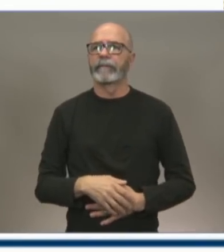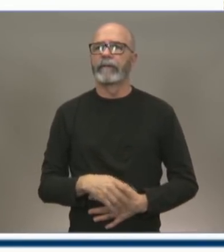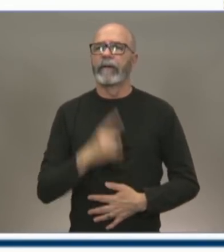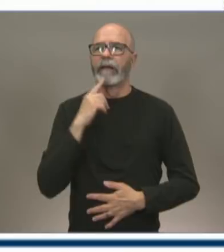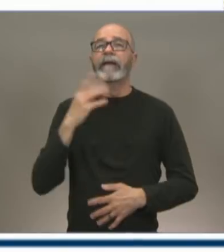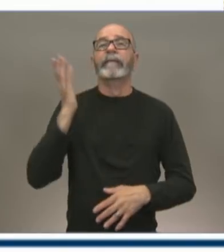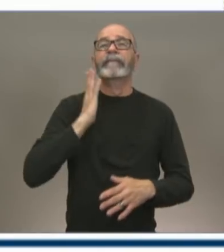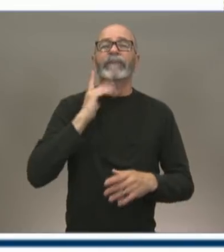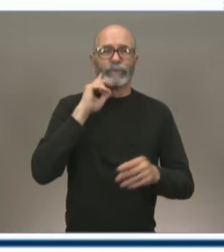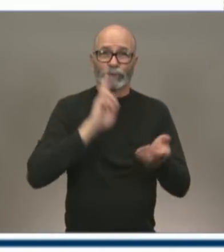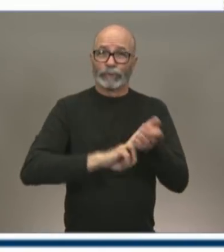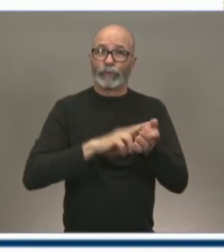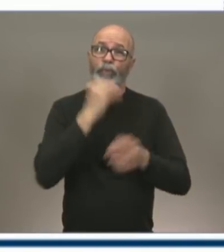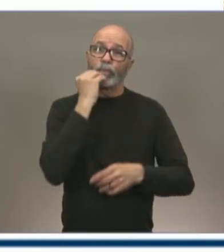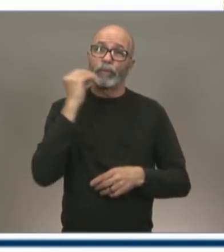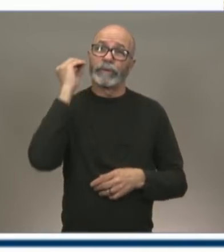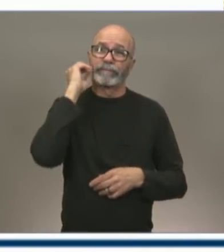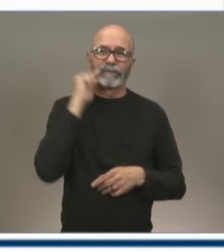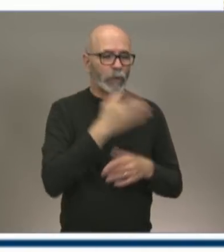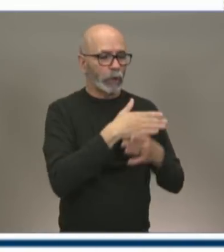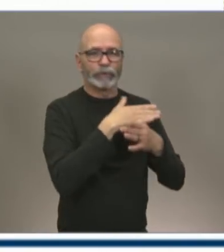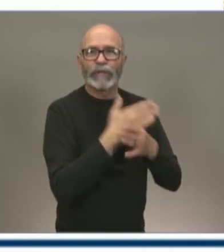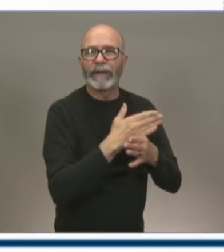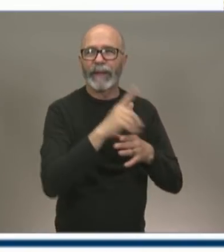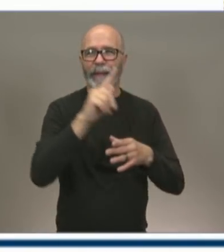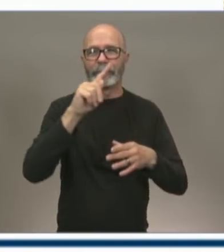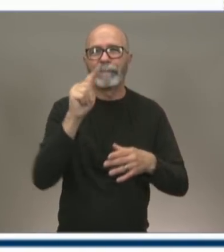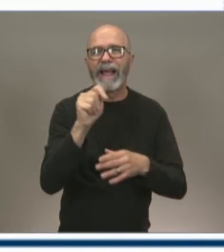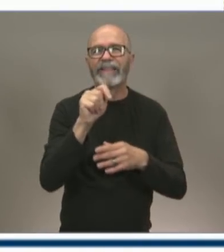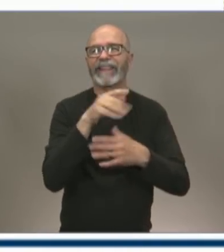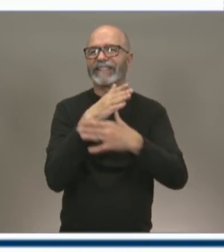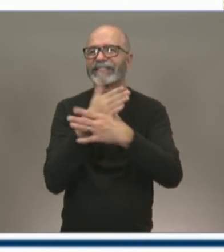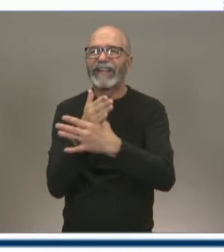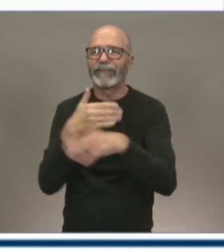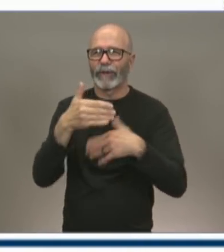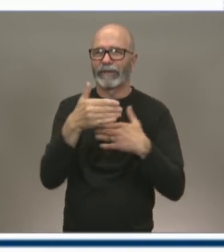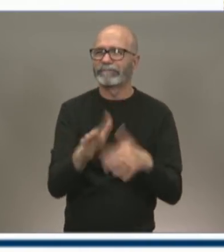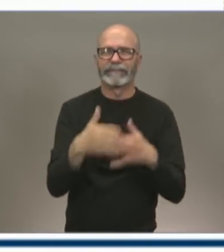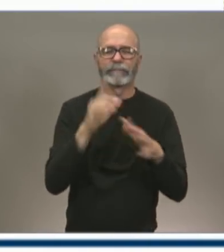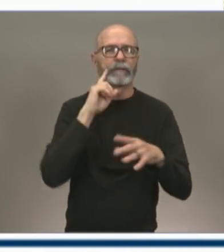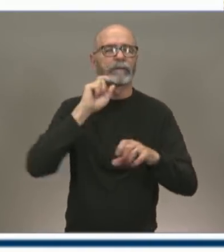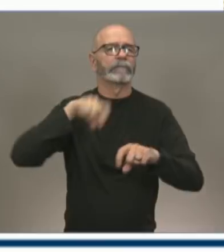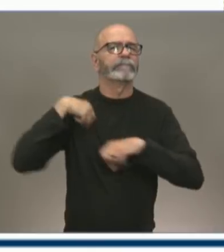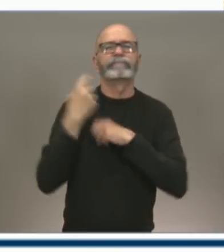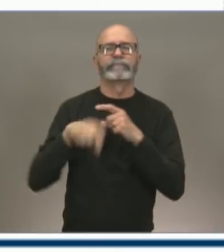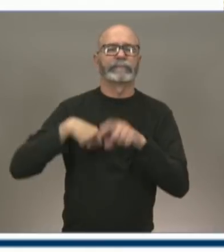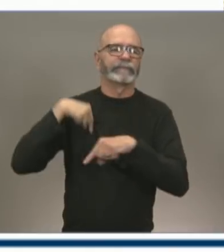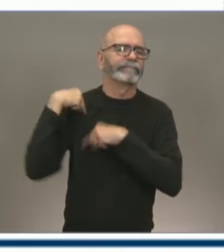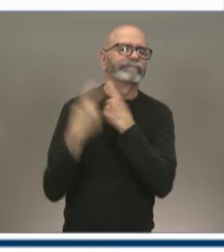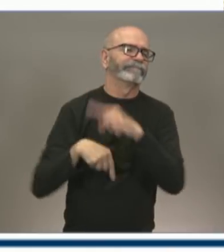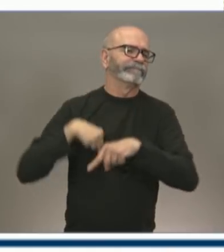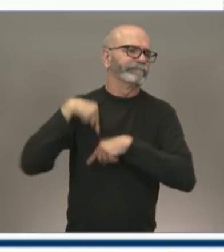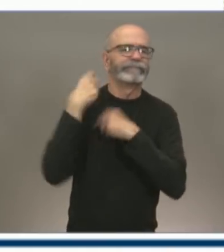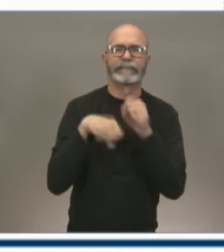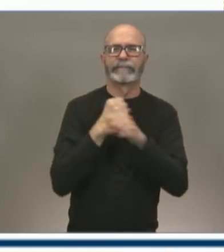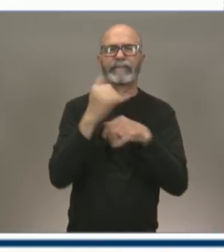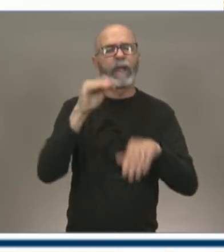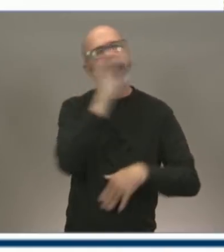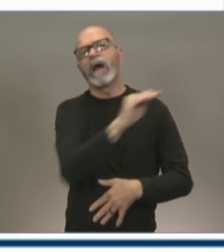new. The long-term care sector has been raising this for many years, so why did we not act earlier to begin this